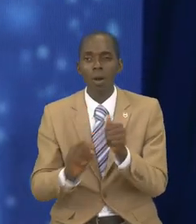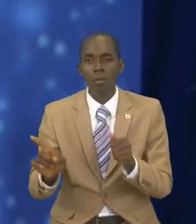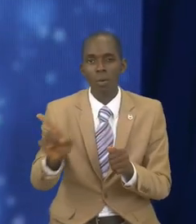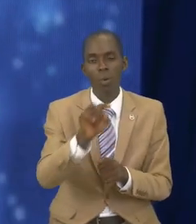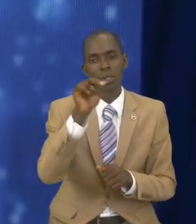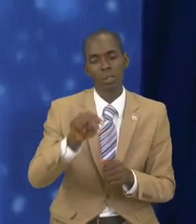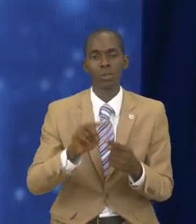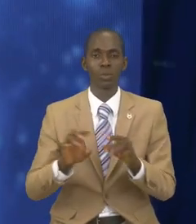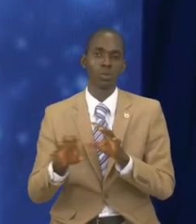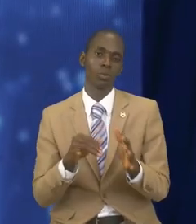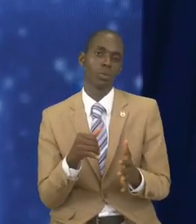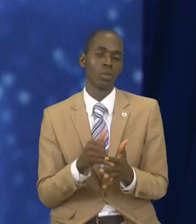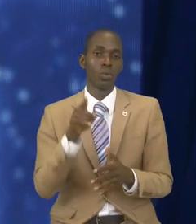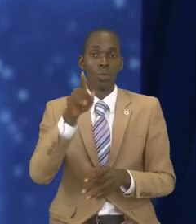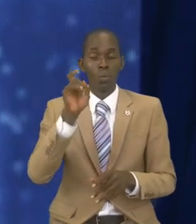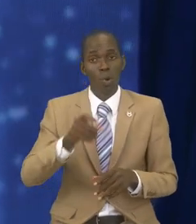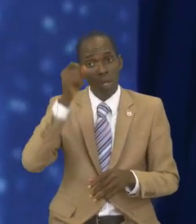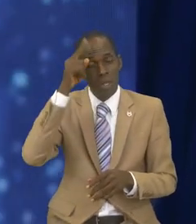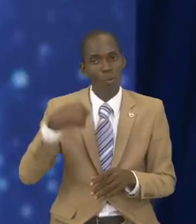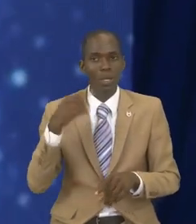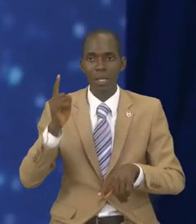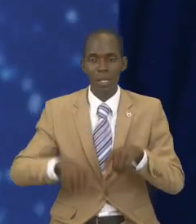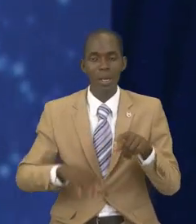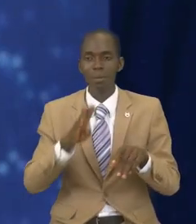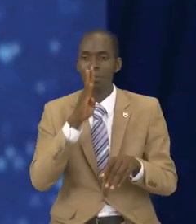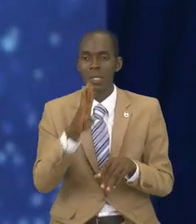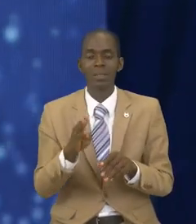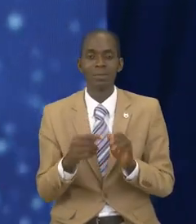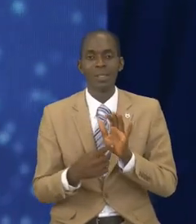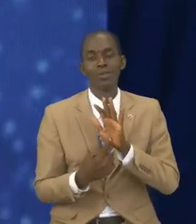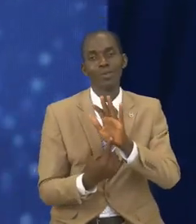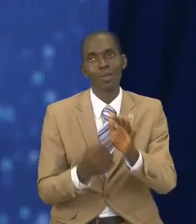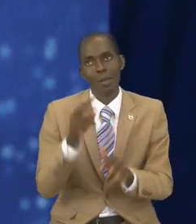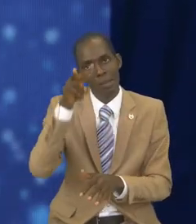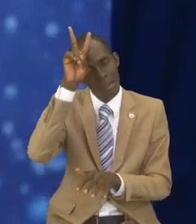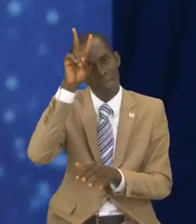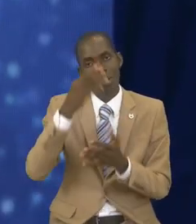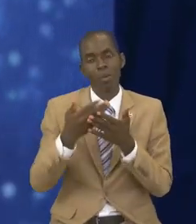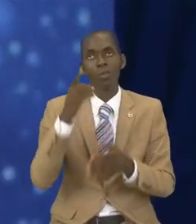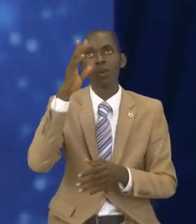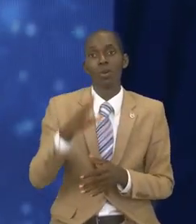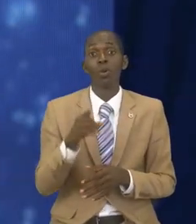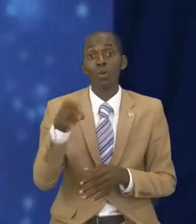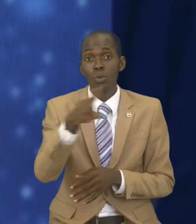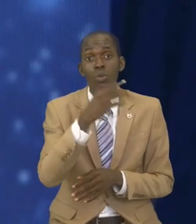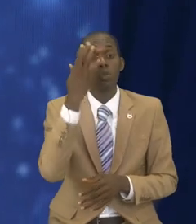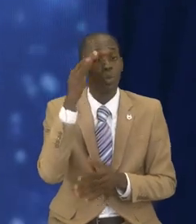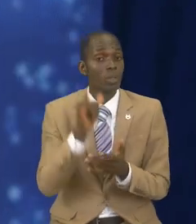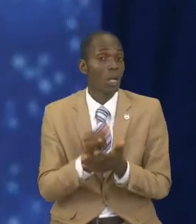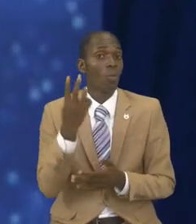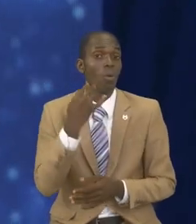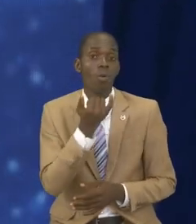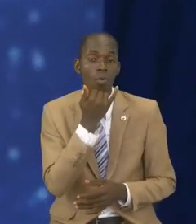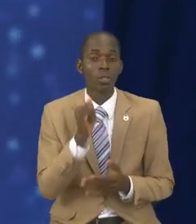We cannot play ignorant before God. We knew that was wrong. That wasn't the right way. And we did